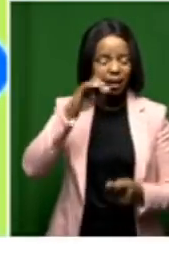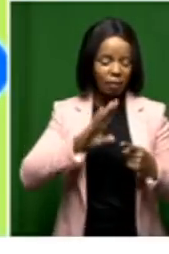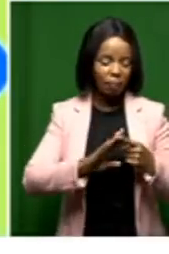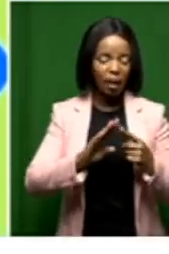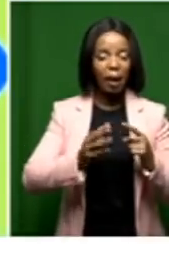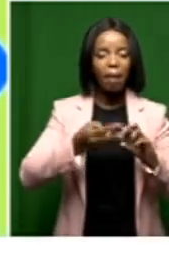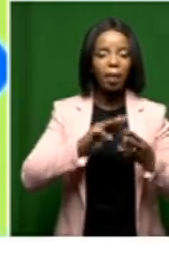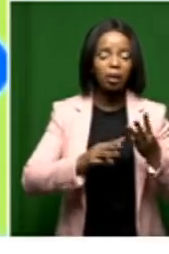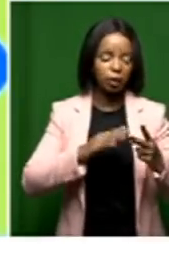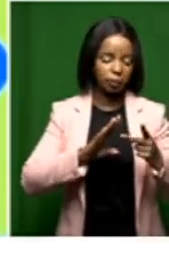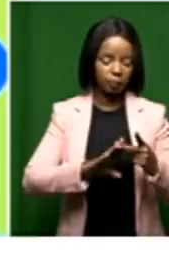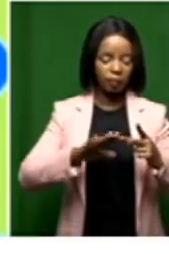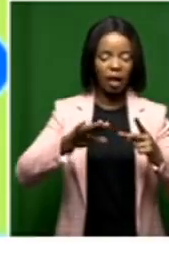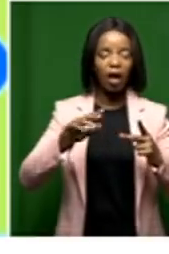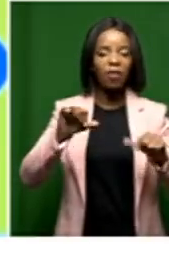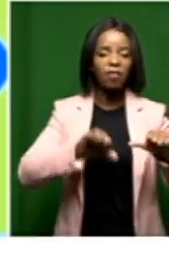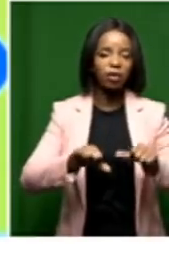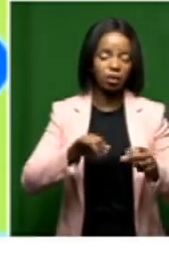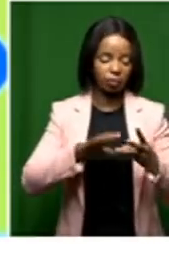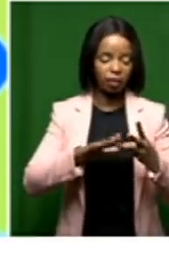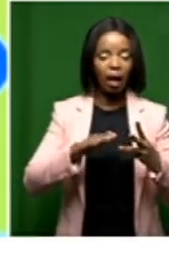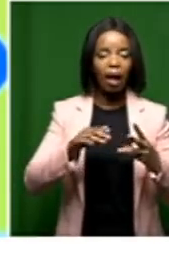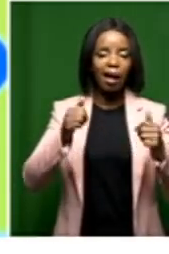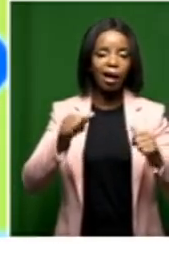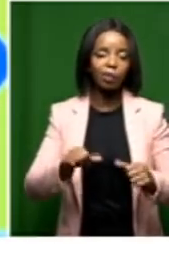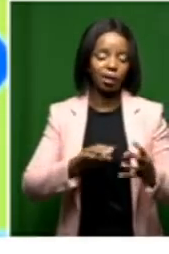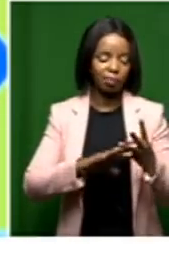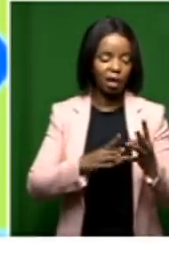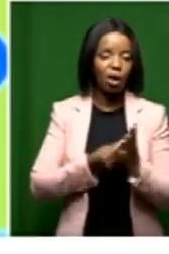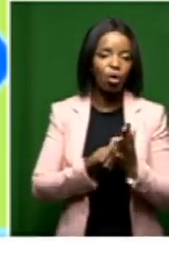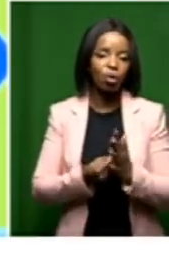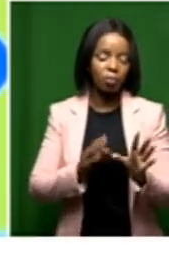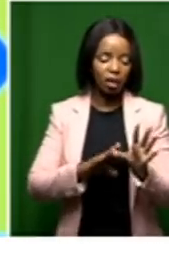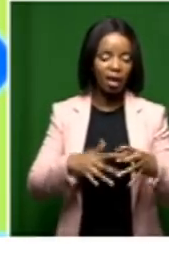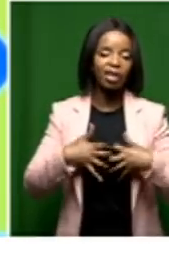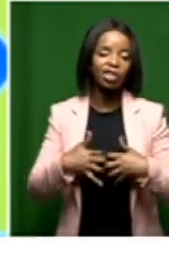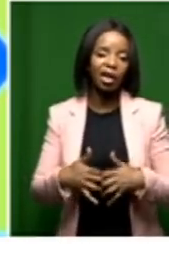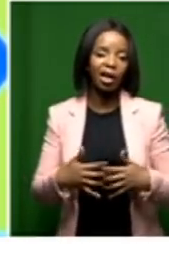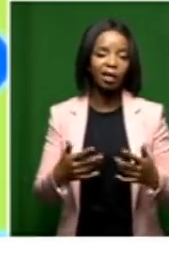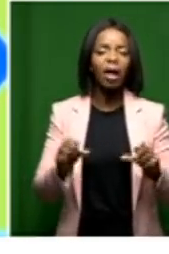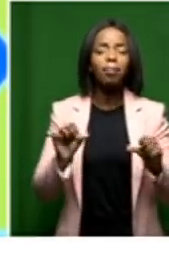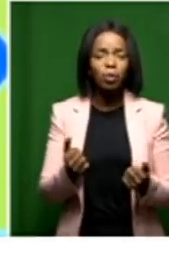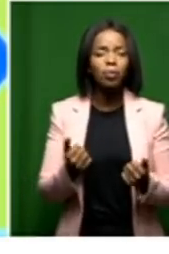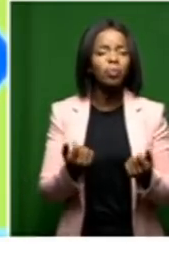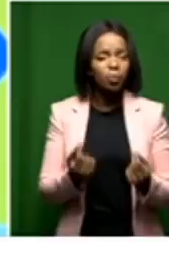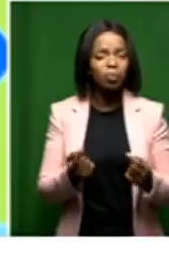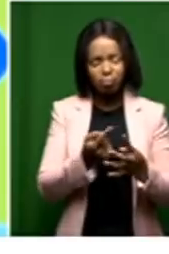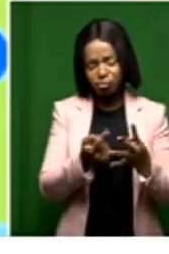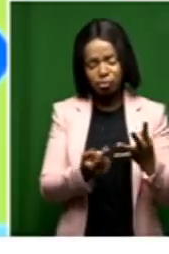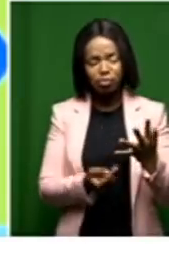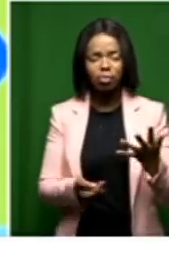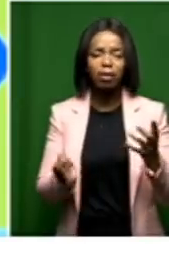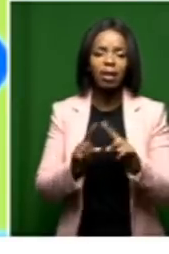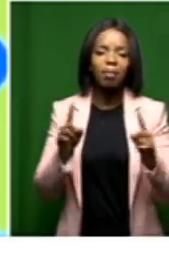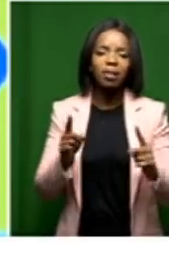accounting, engineering, economics also, and I'm usually do well in all of those subjects, but I have absolutely no clue. And it's